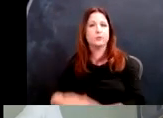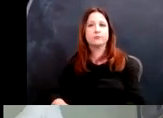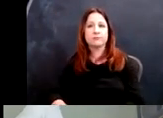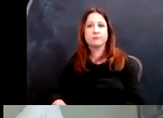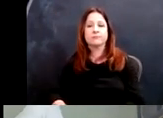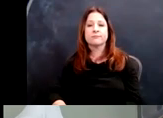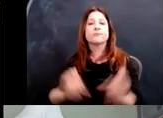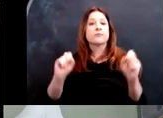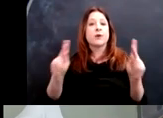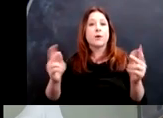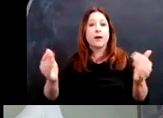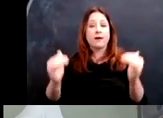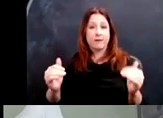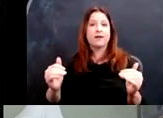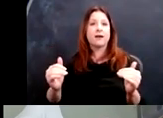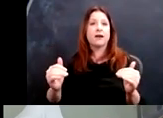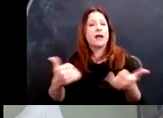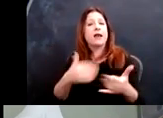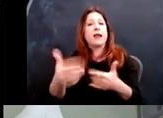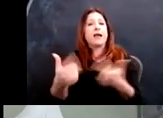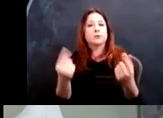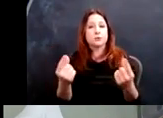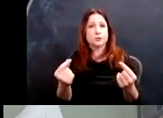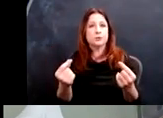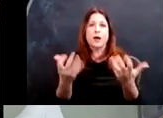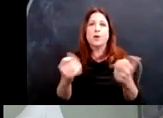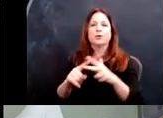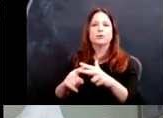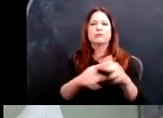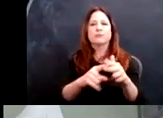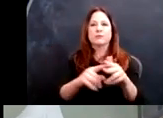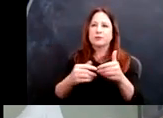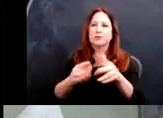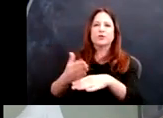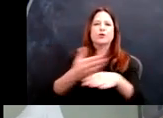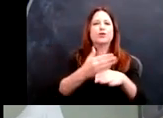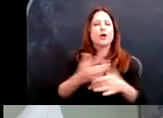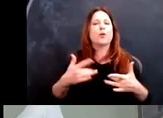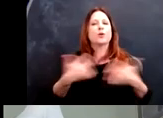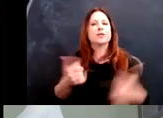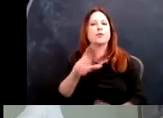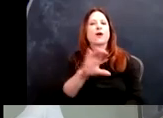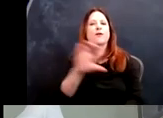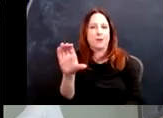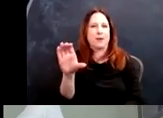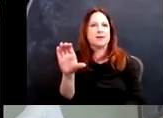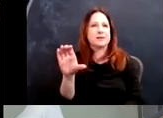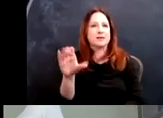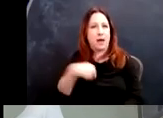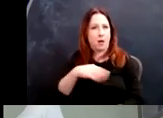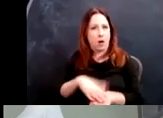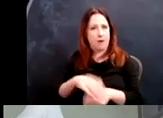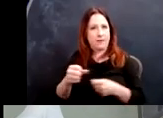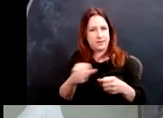looks like. The other thing we wanted to start doing with you all is just kind of share recovery happenings. When we meet as a steering committee, there's a lot of excitement